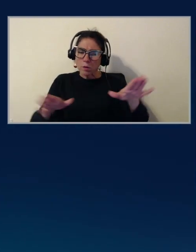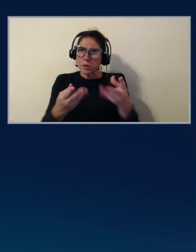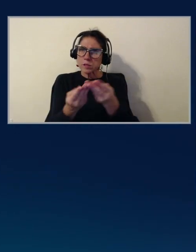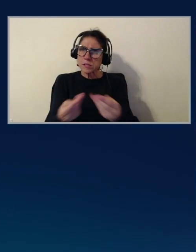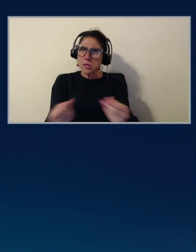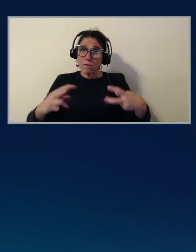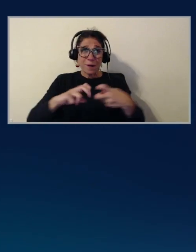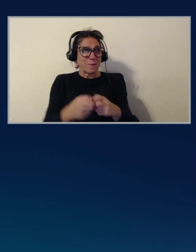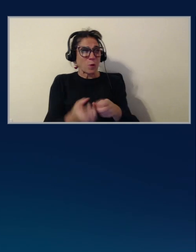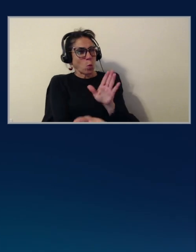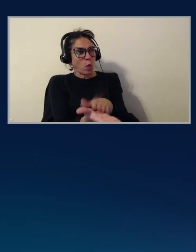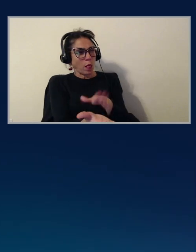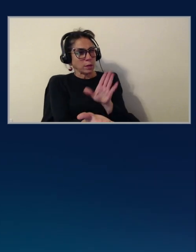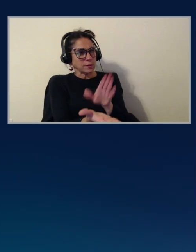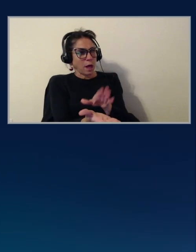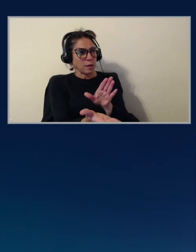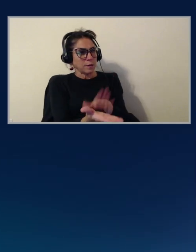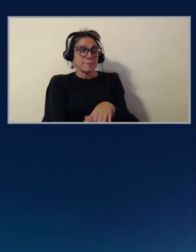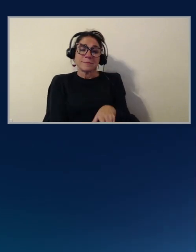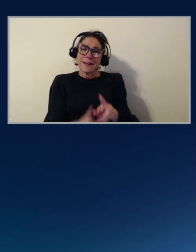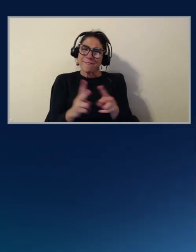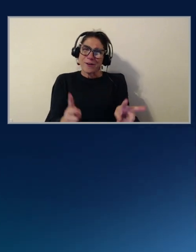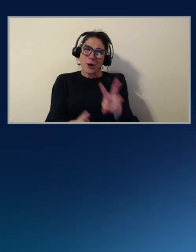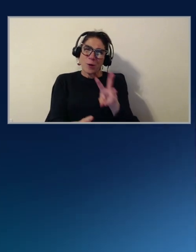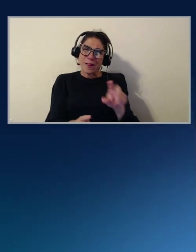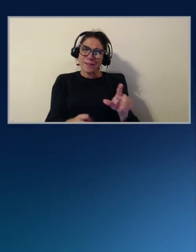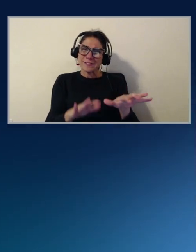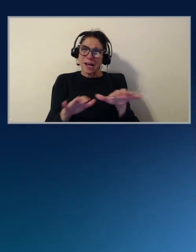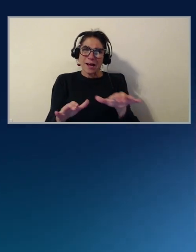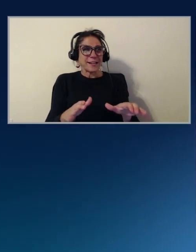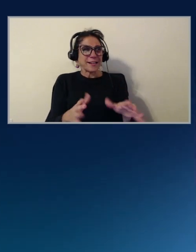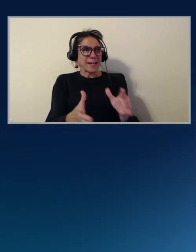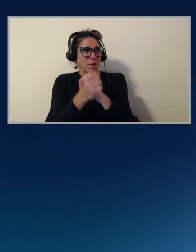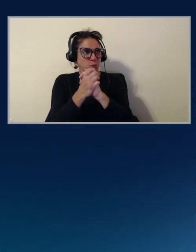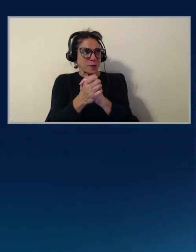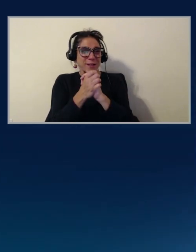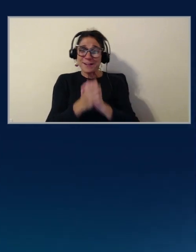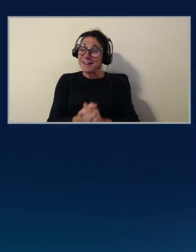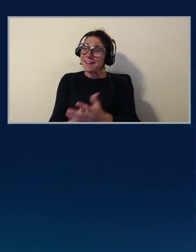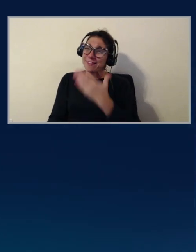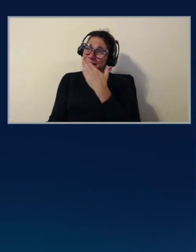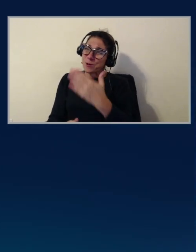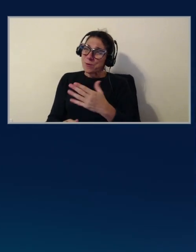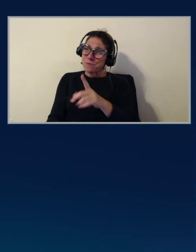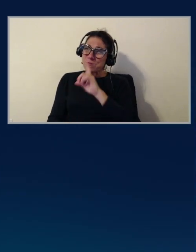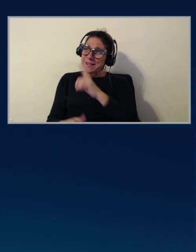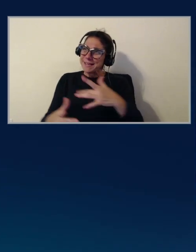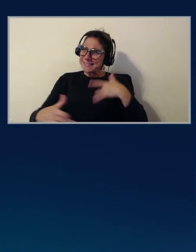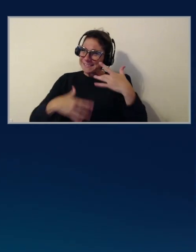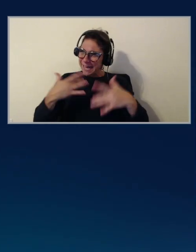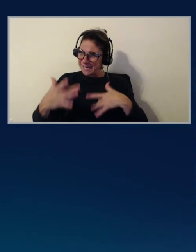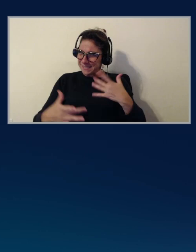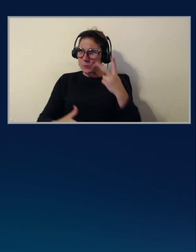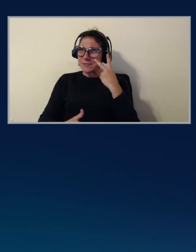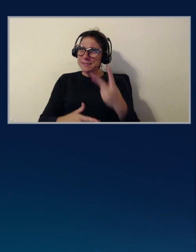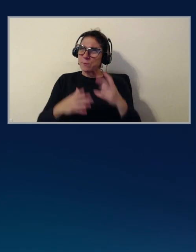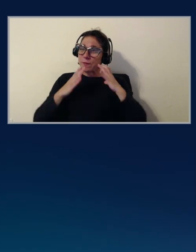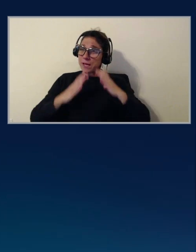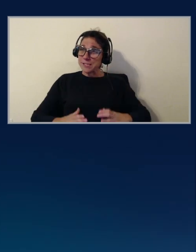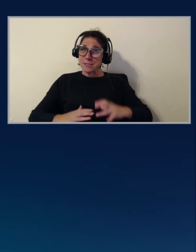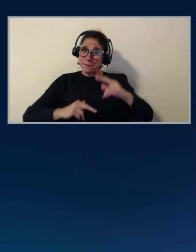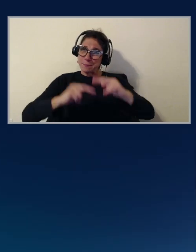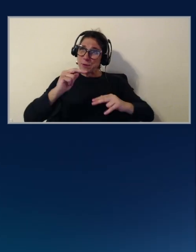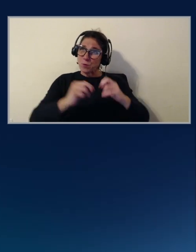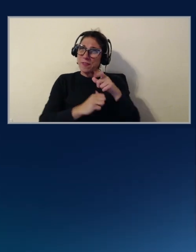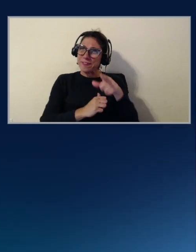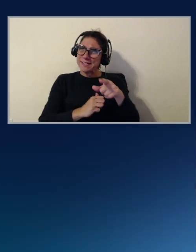done. Thank you. Yeah, very well done, and congratulations. Thank you. We're really excited, and excited to see what customers build with the product